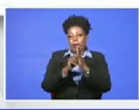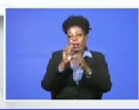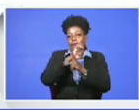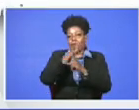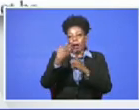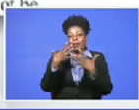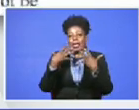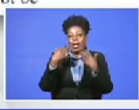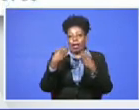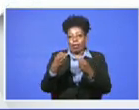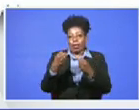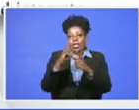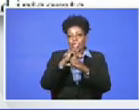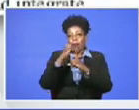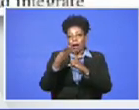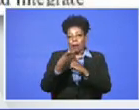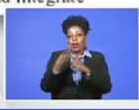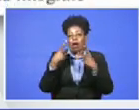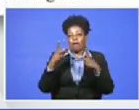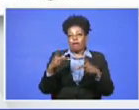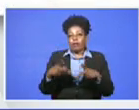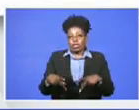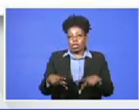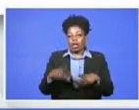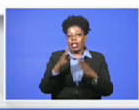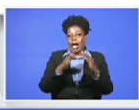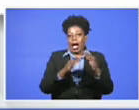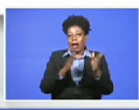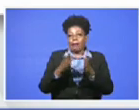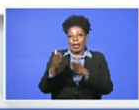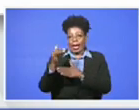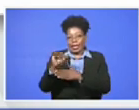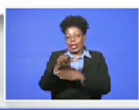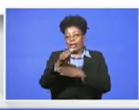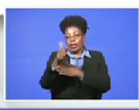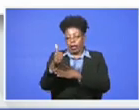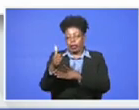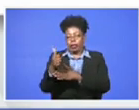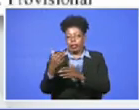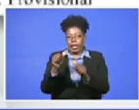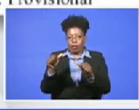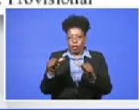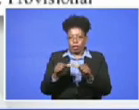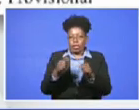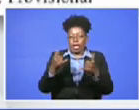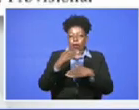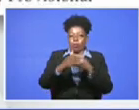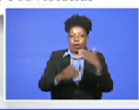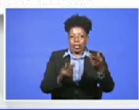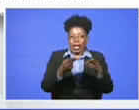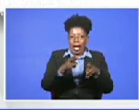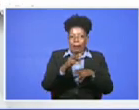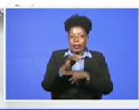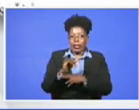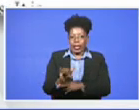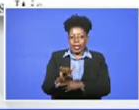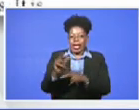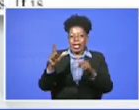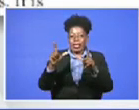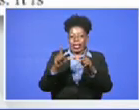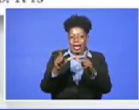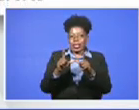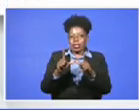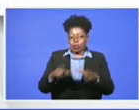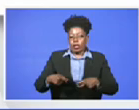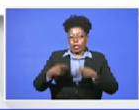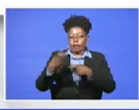Environmental Health, Department of Physical Planning, and other relevant entities. But while these processes are underway, the provisional license will